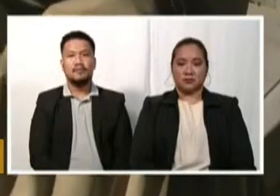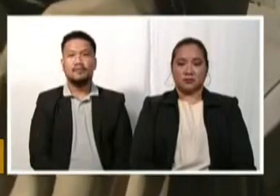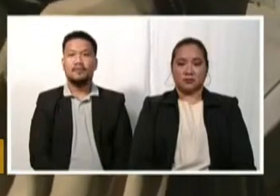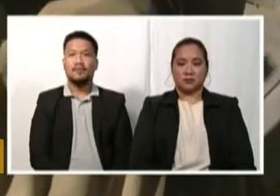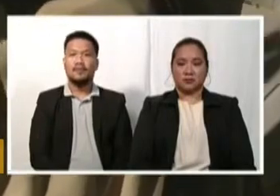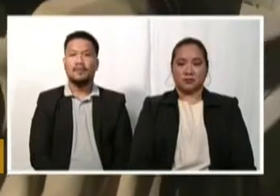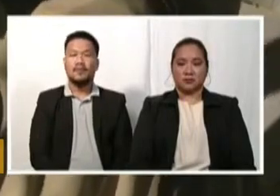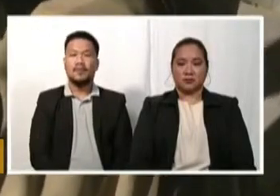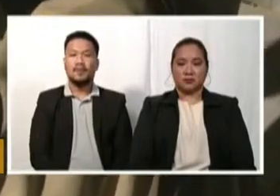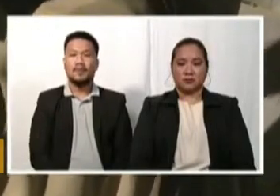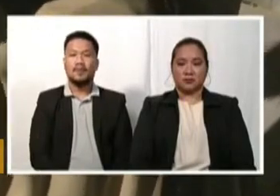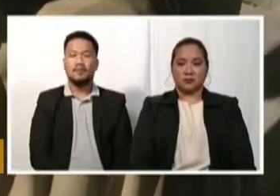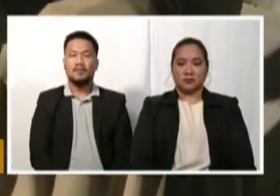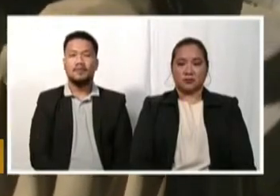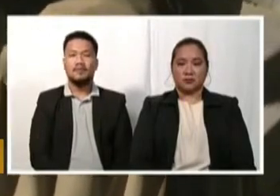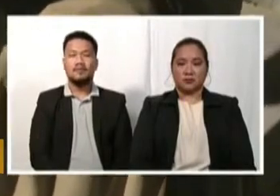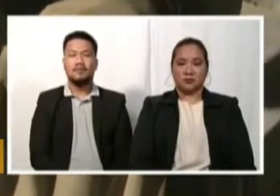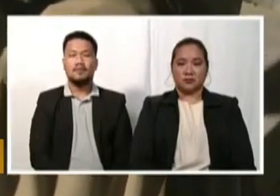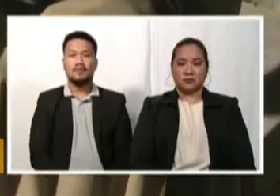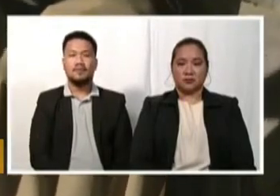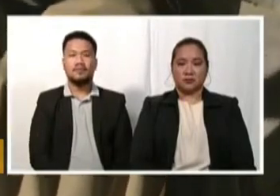By this holy